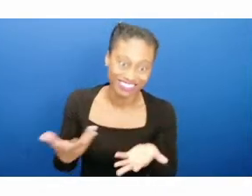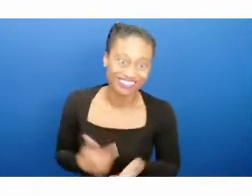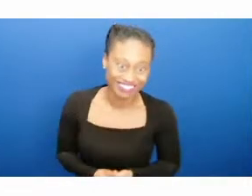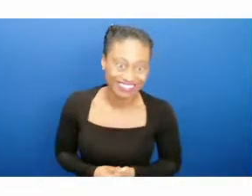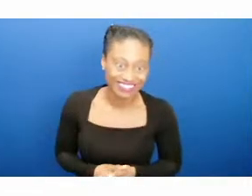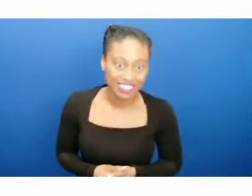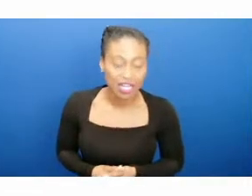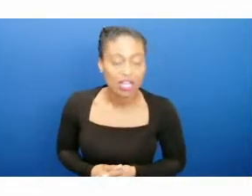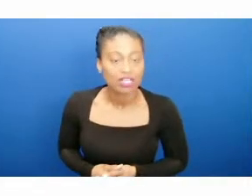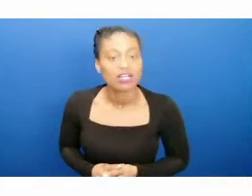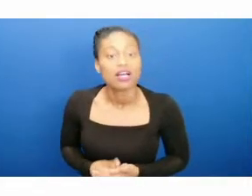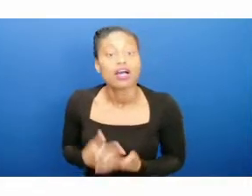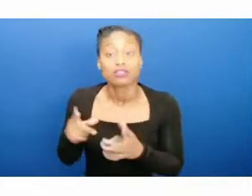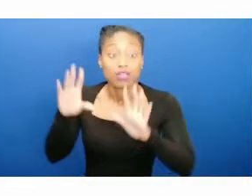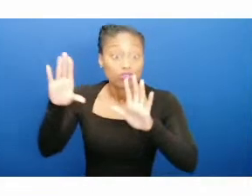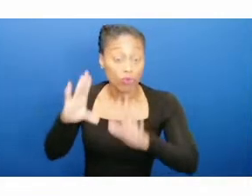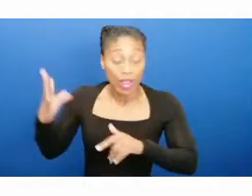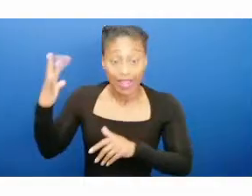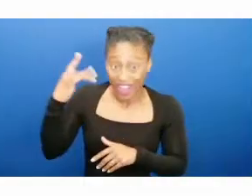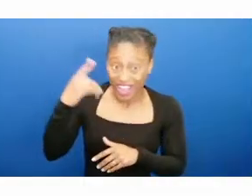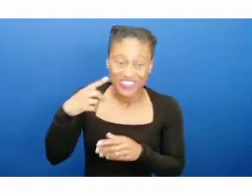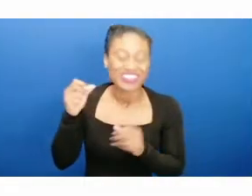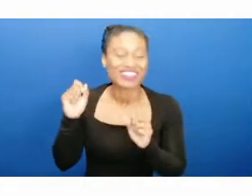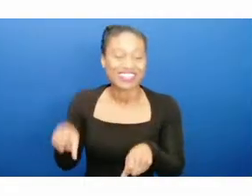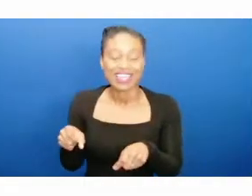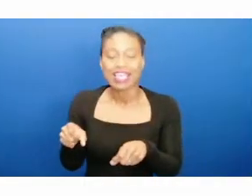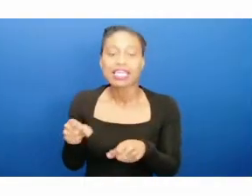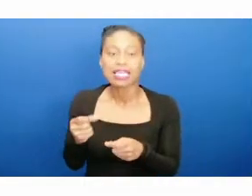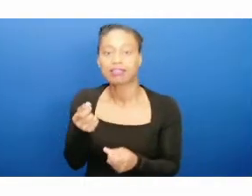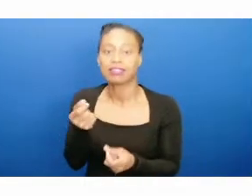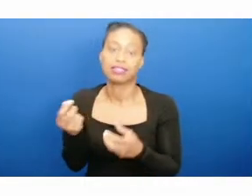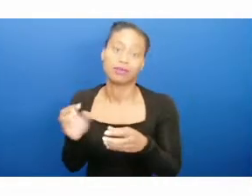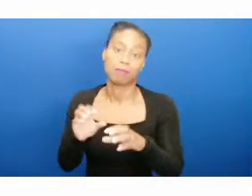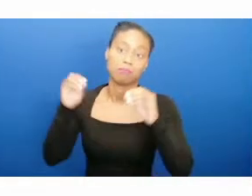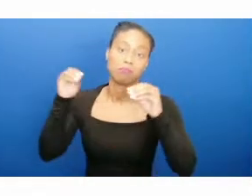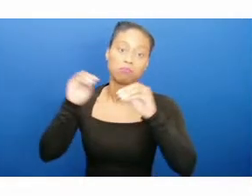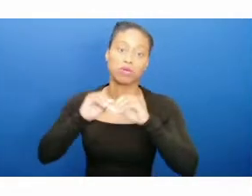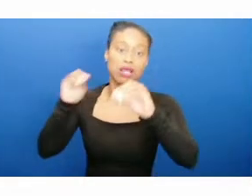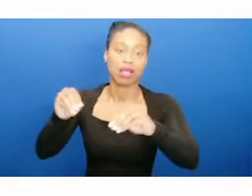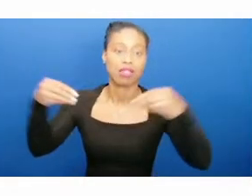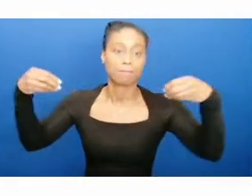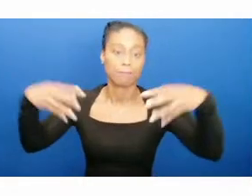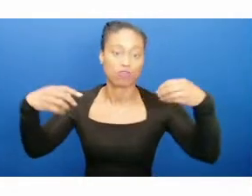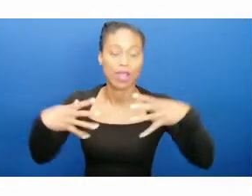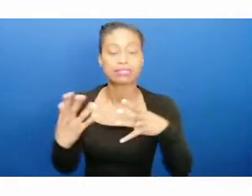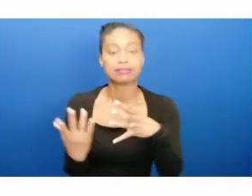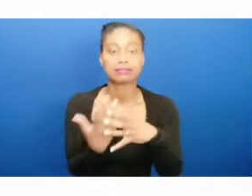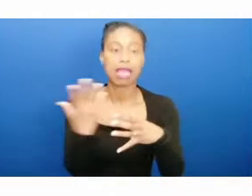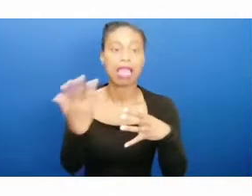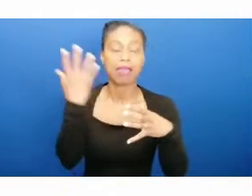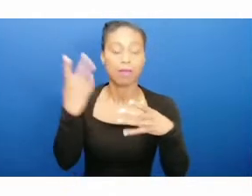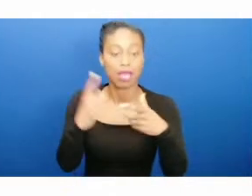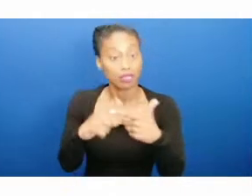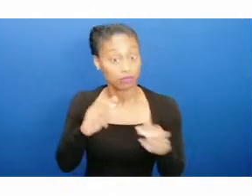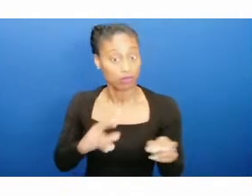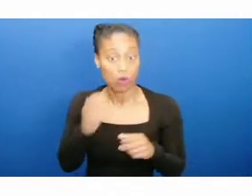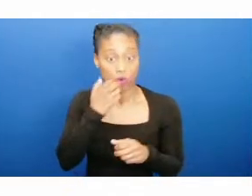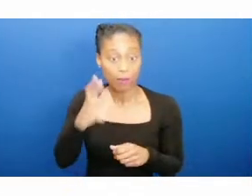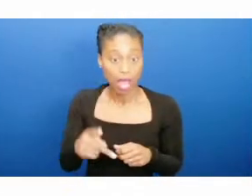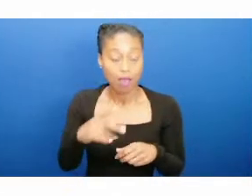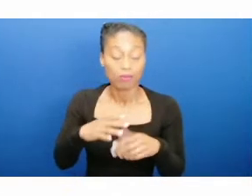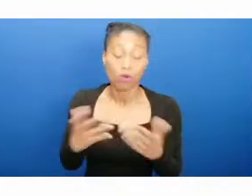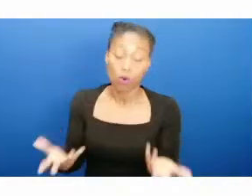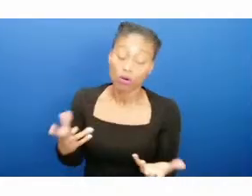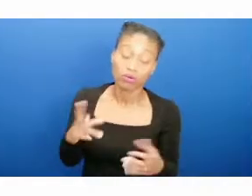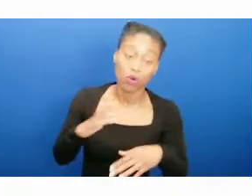this is great because you can steam it in the bag in the microwave, or you can heat it up on the stove. I had another bag that